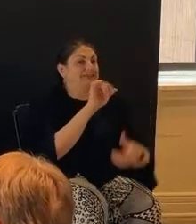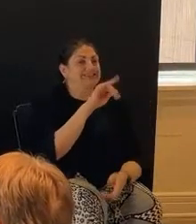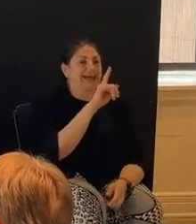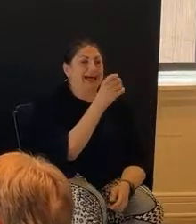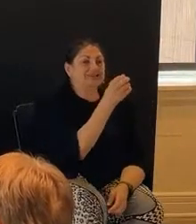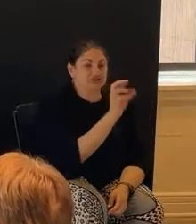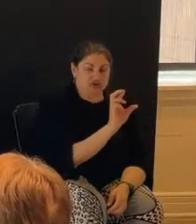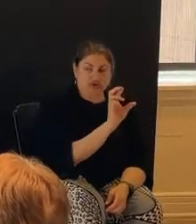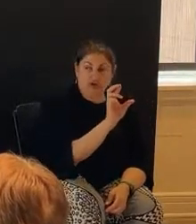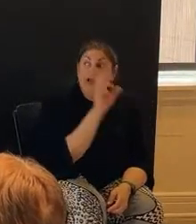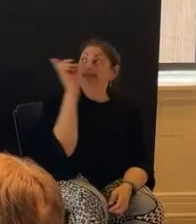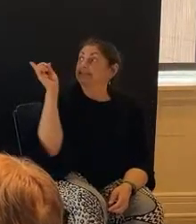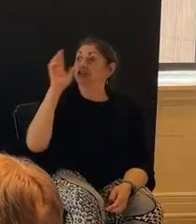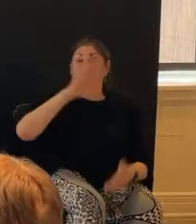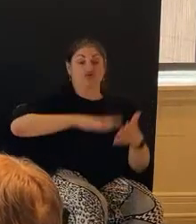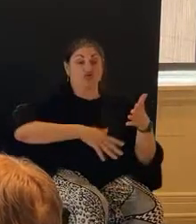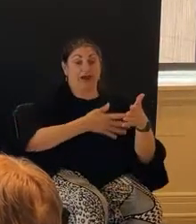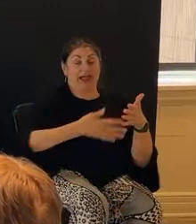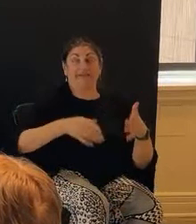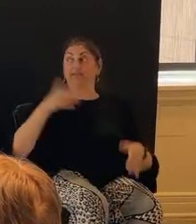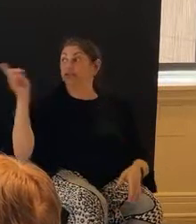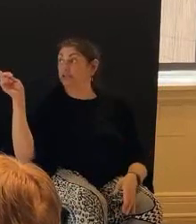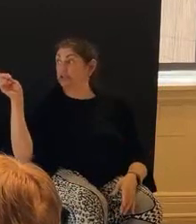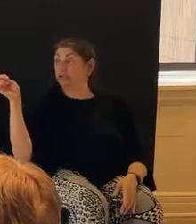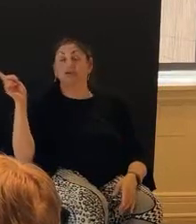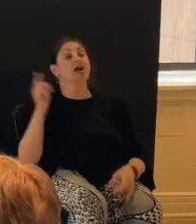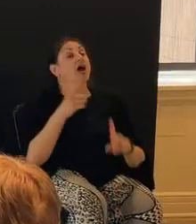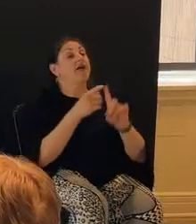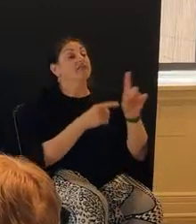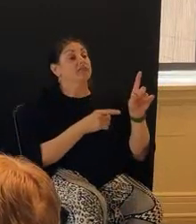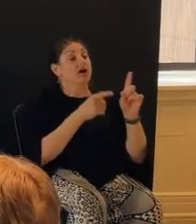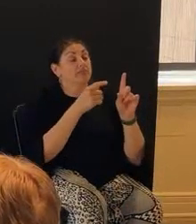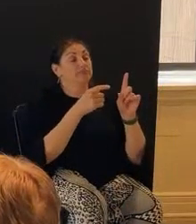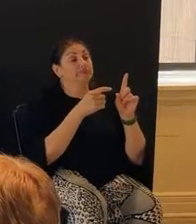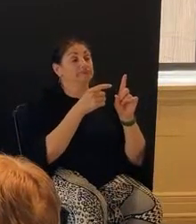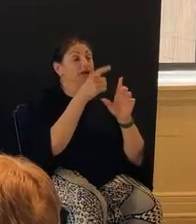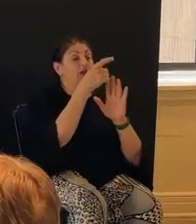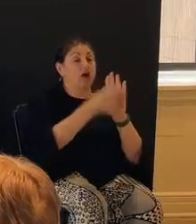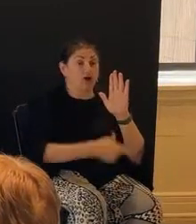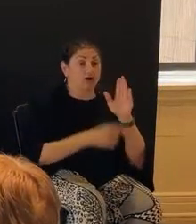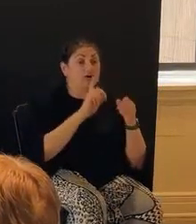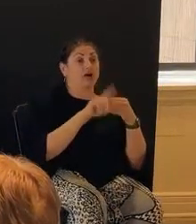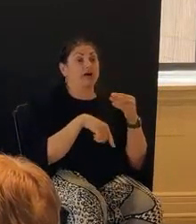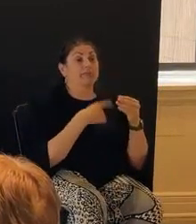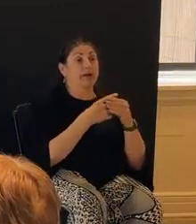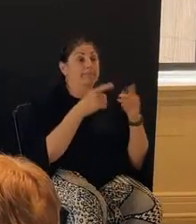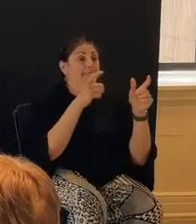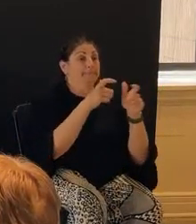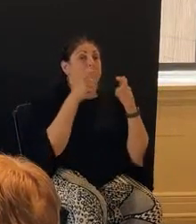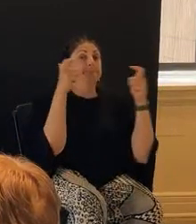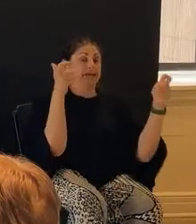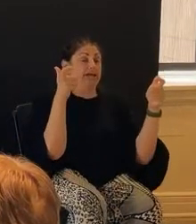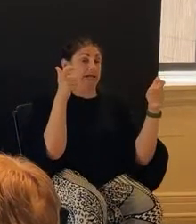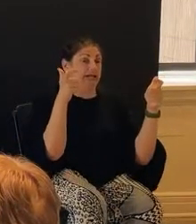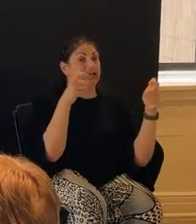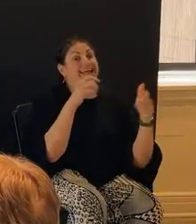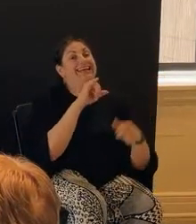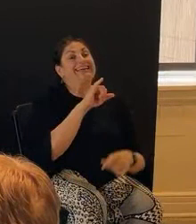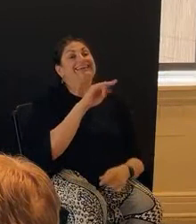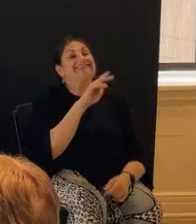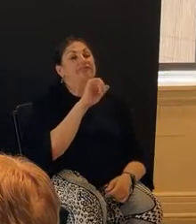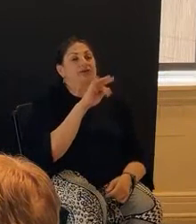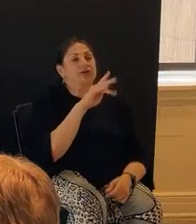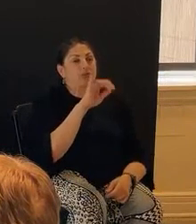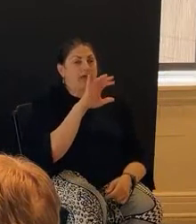this is a graph that shows, it's taken from an article about what are called large infrequent disturbances. And so